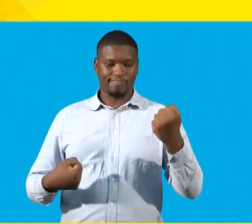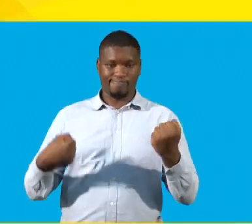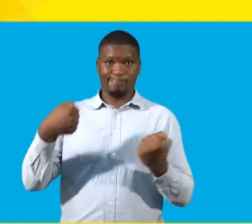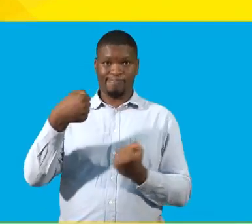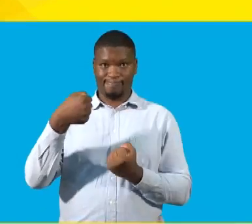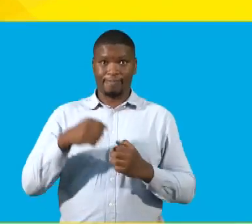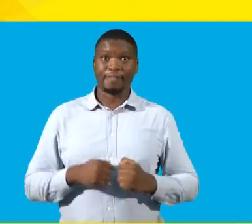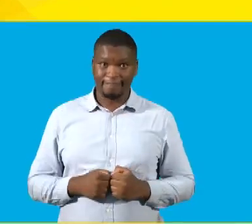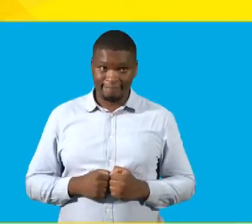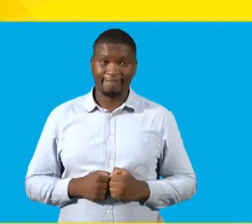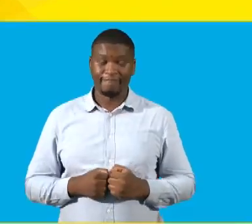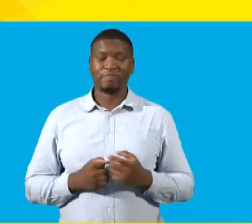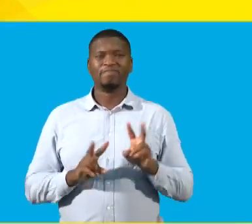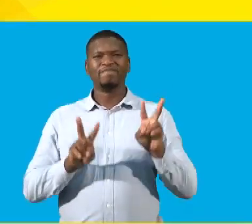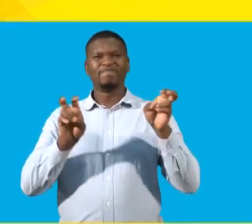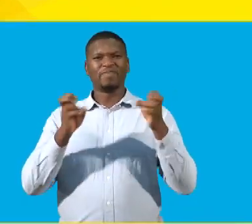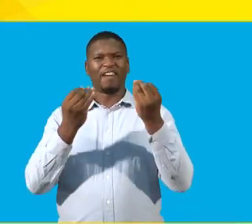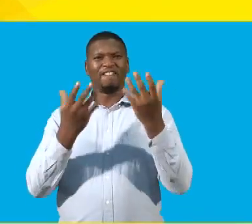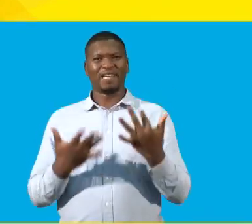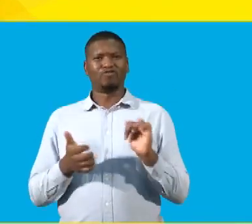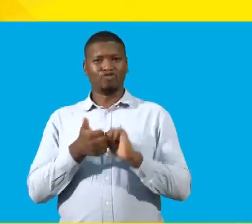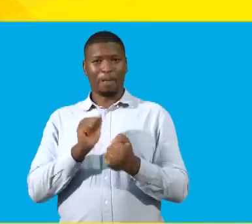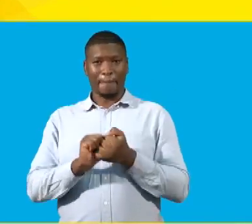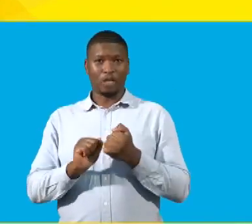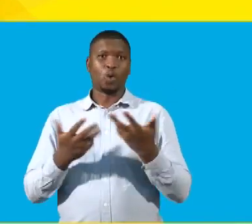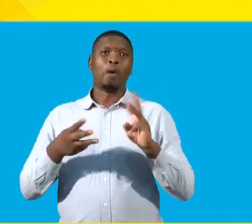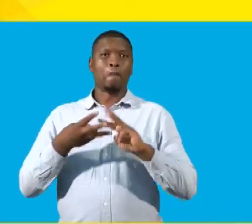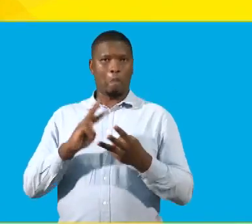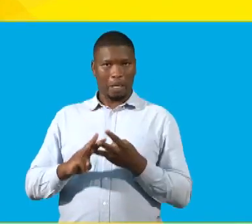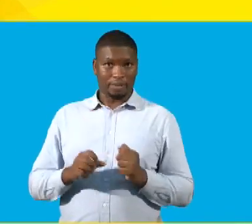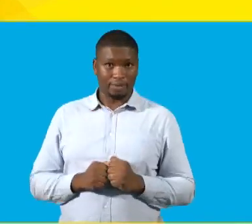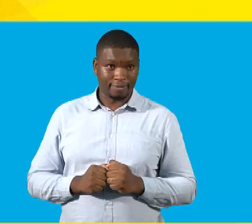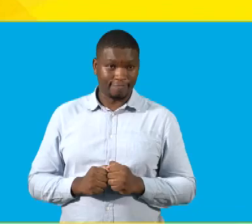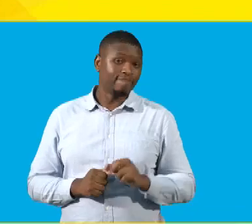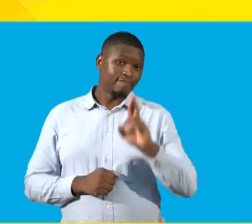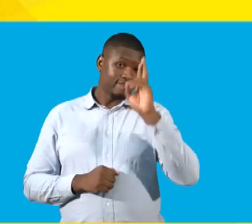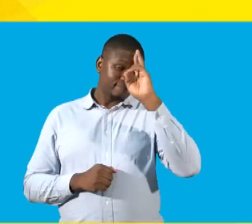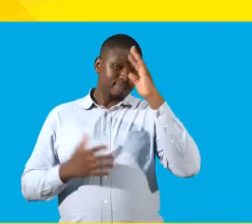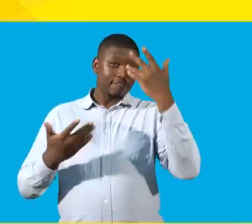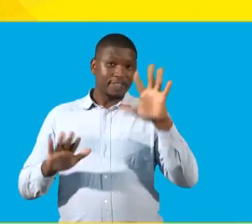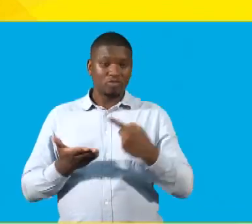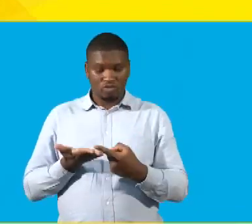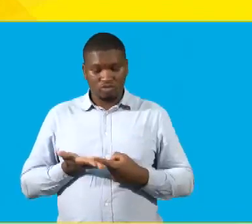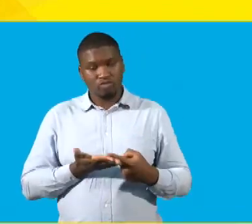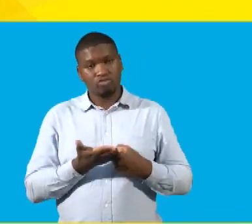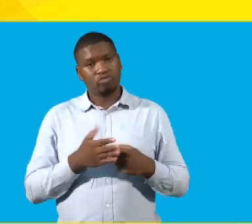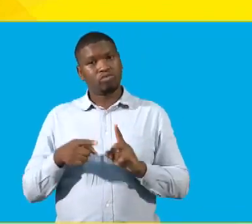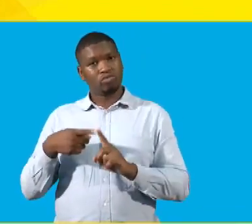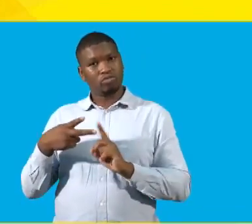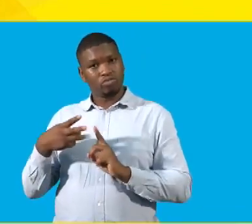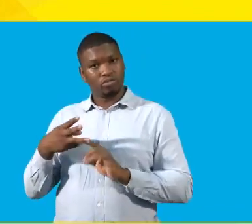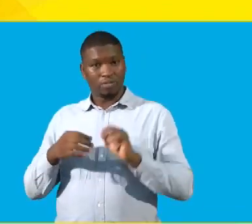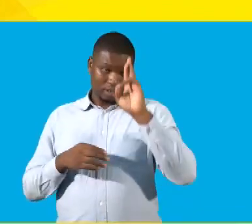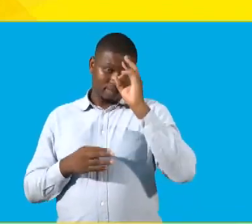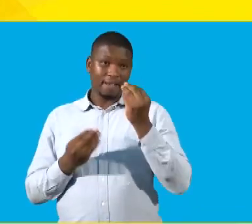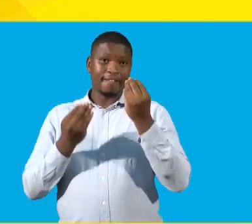to wrap up this lesson that we've had on financial mathematics. Let's look at the concepts that we were looking at here.